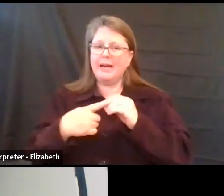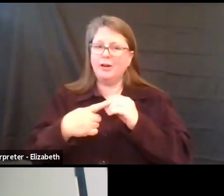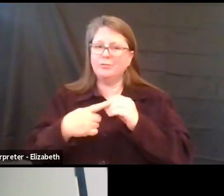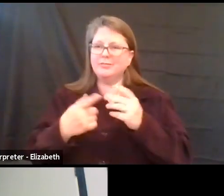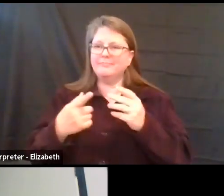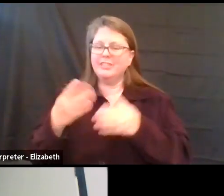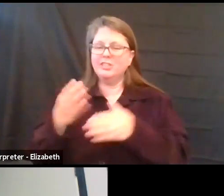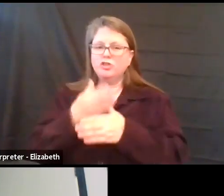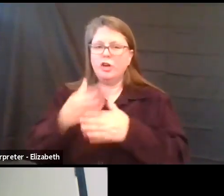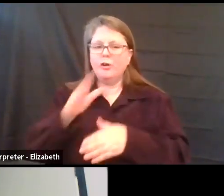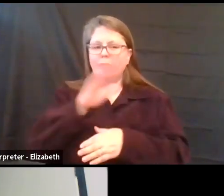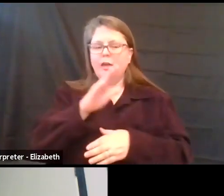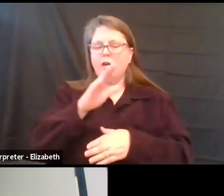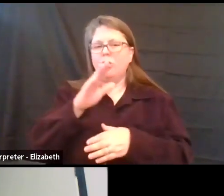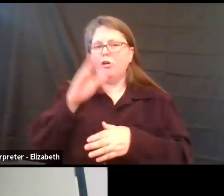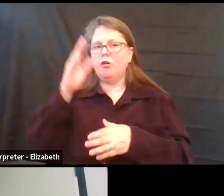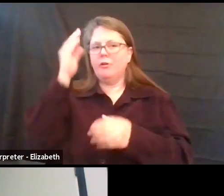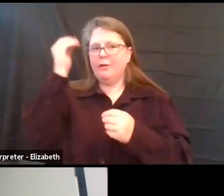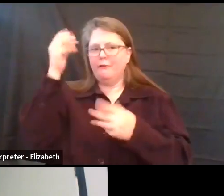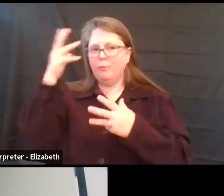national agencies?